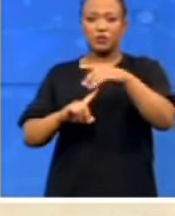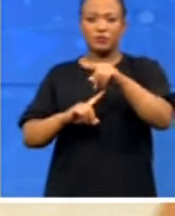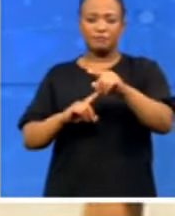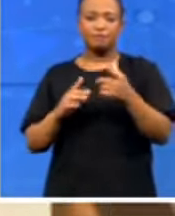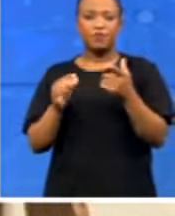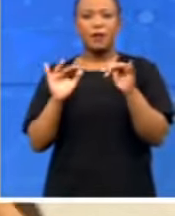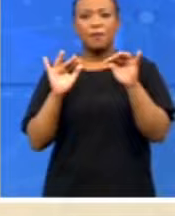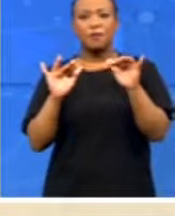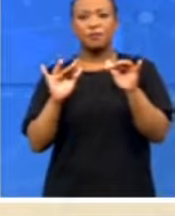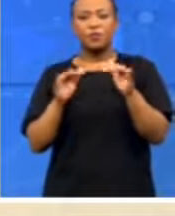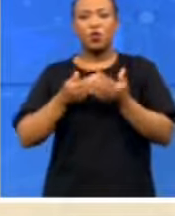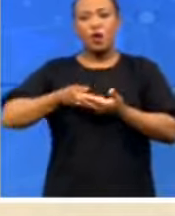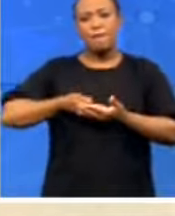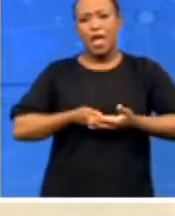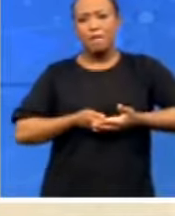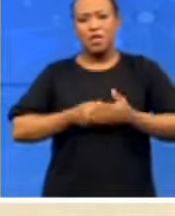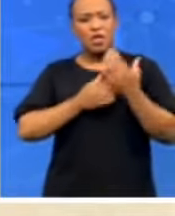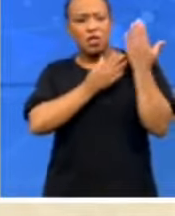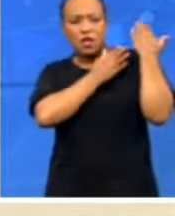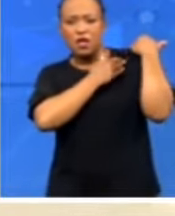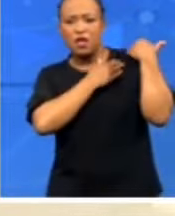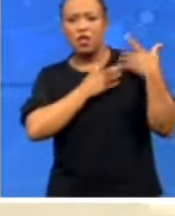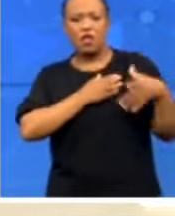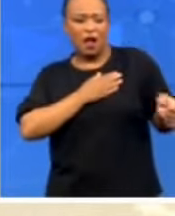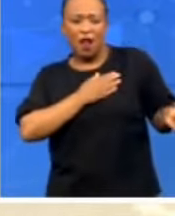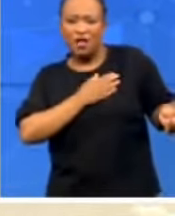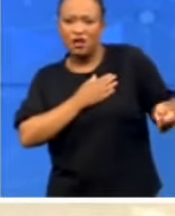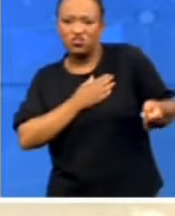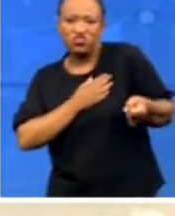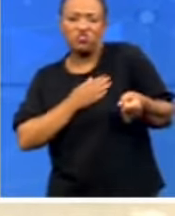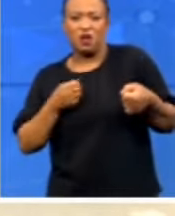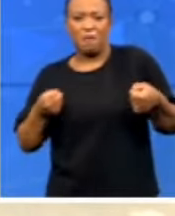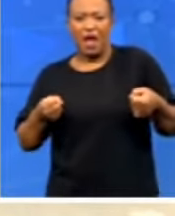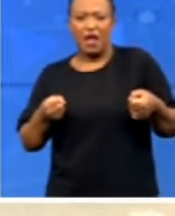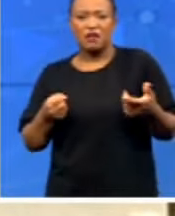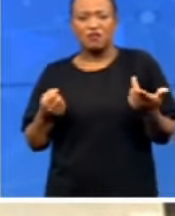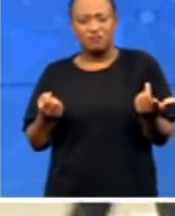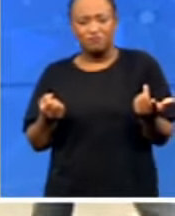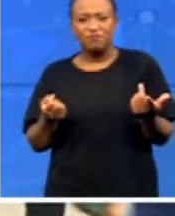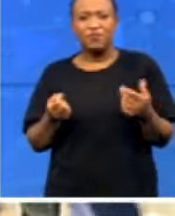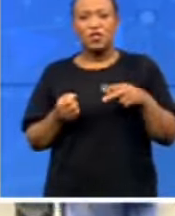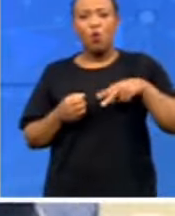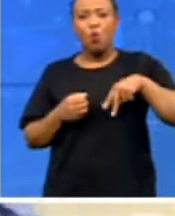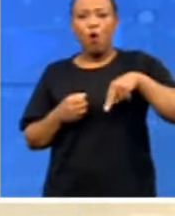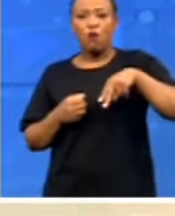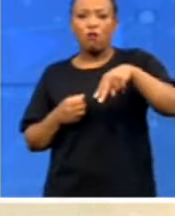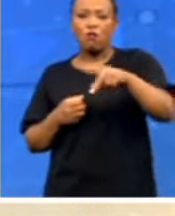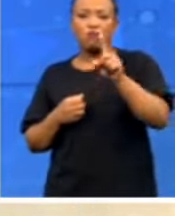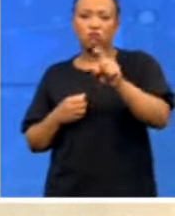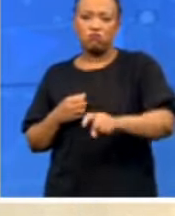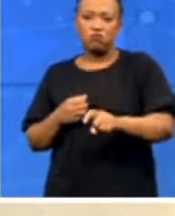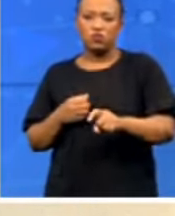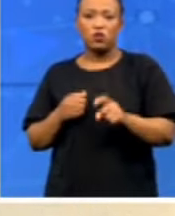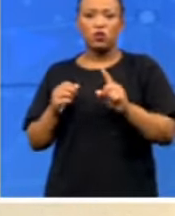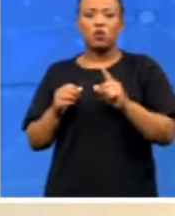with luggages on their back, they had to walk a short distance. They have to cut their journey short. But as